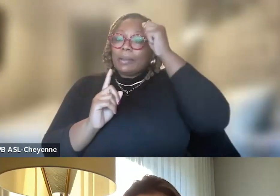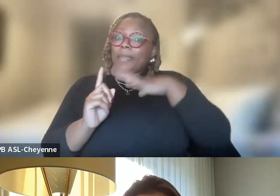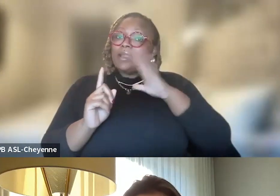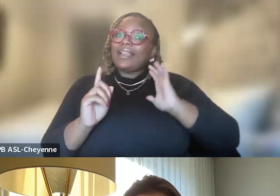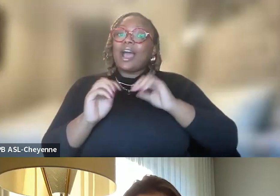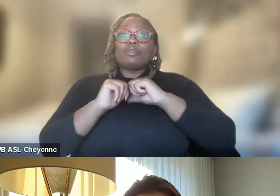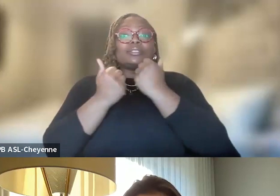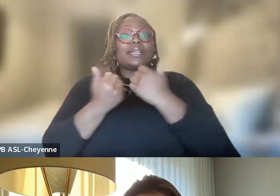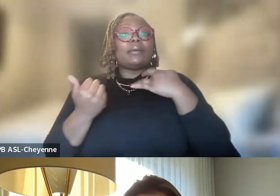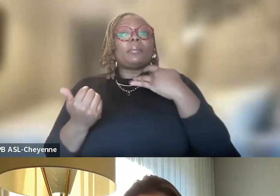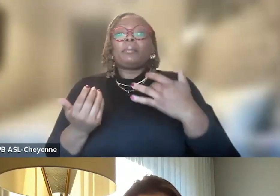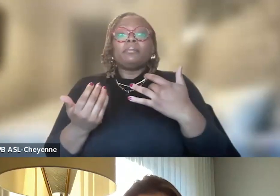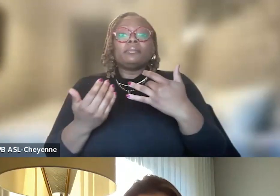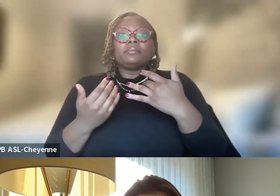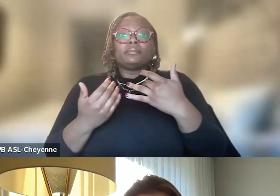society,